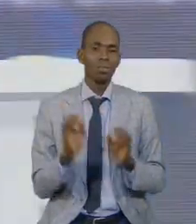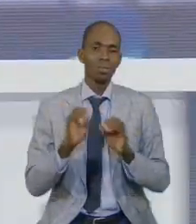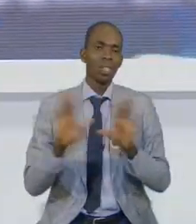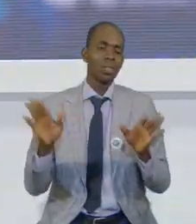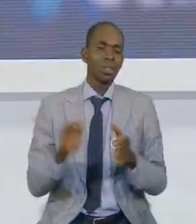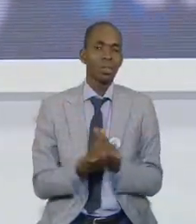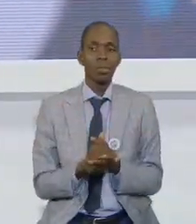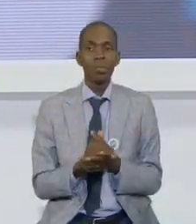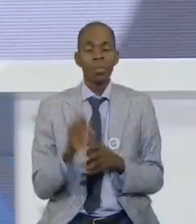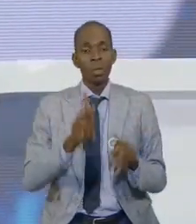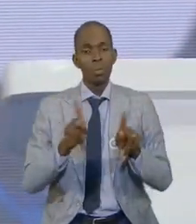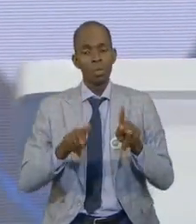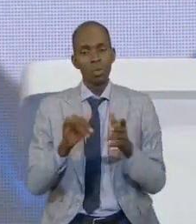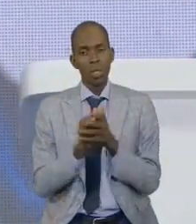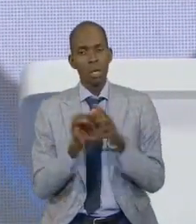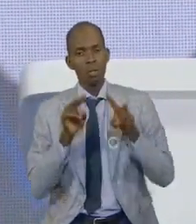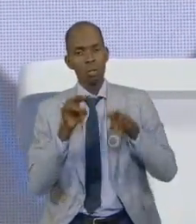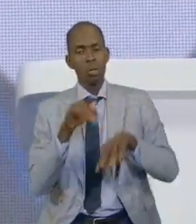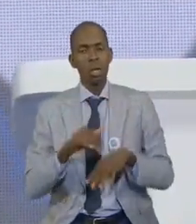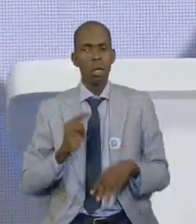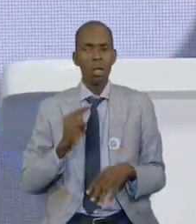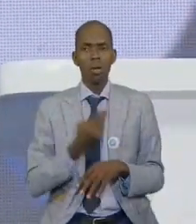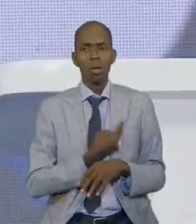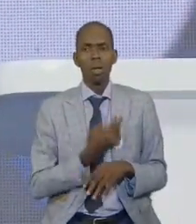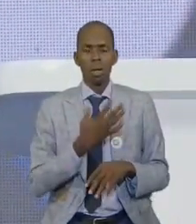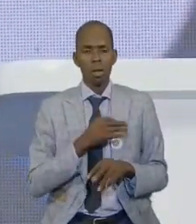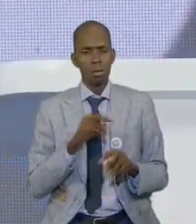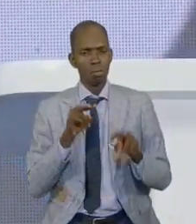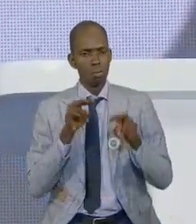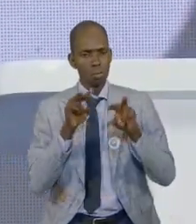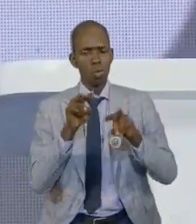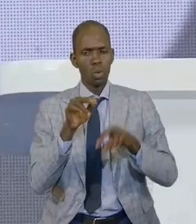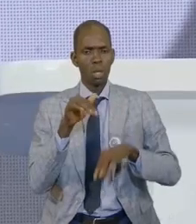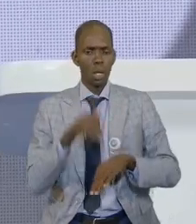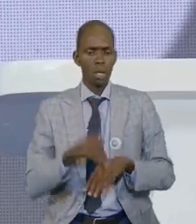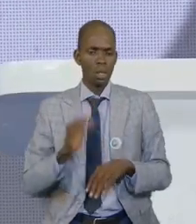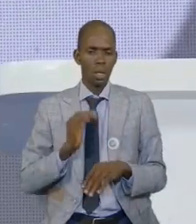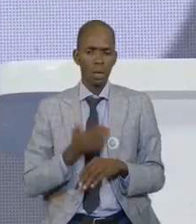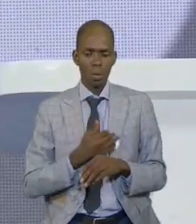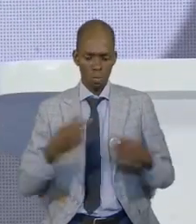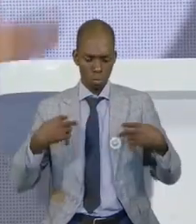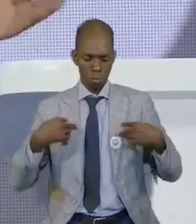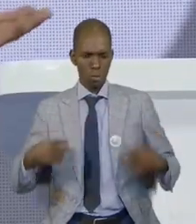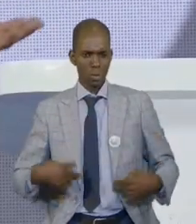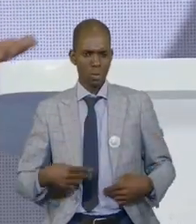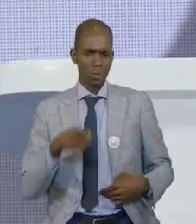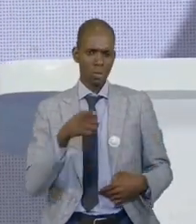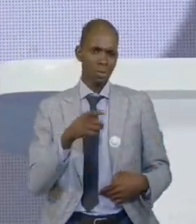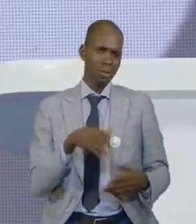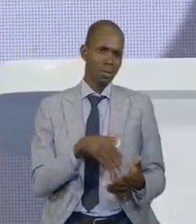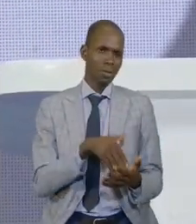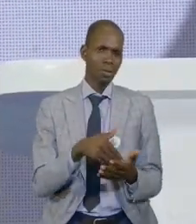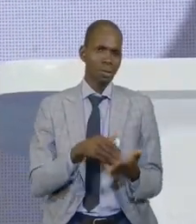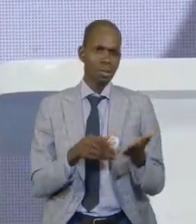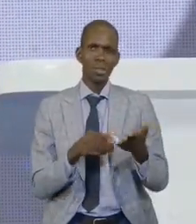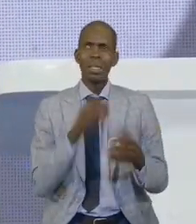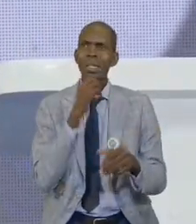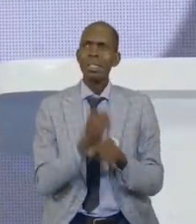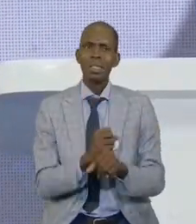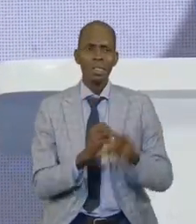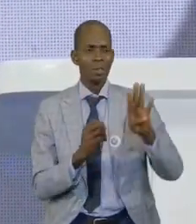look at us and they look at her physical energy it's ready 45.